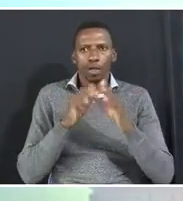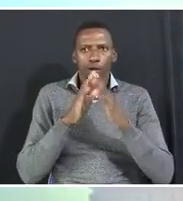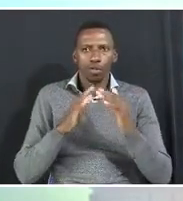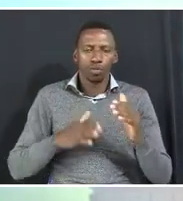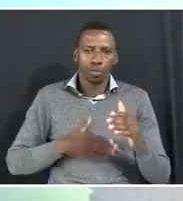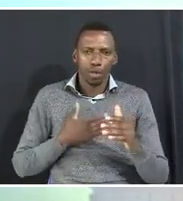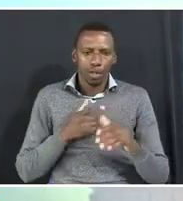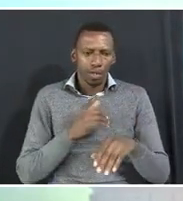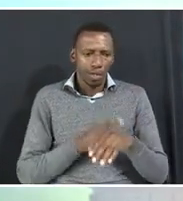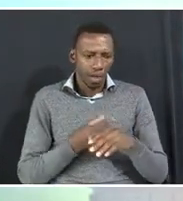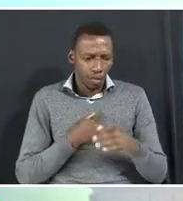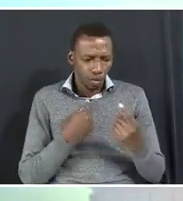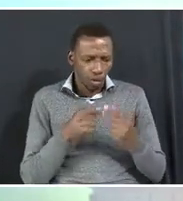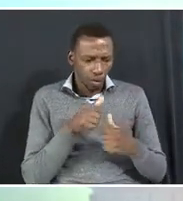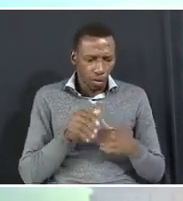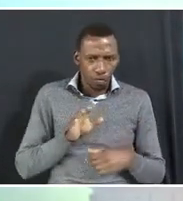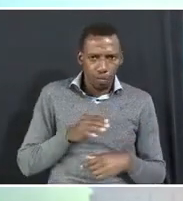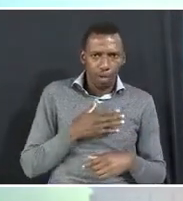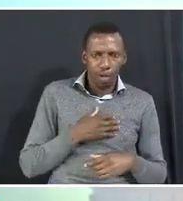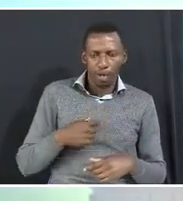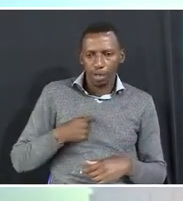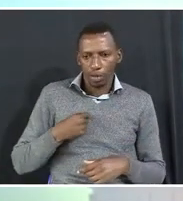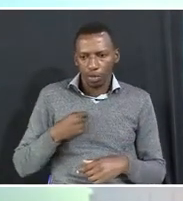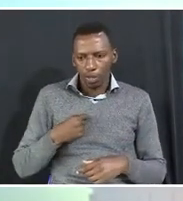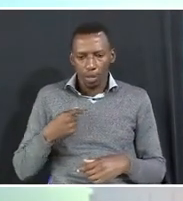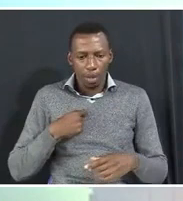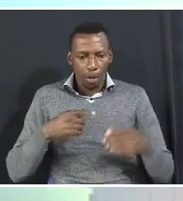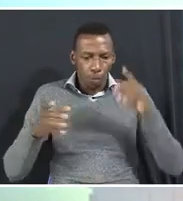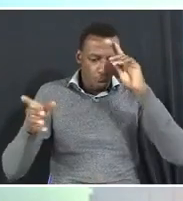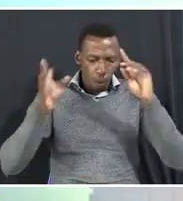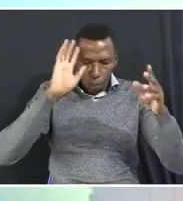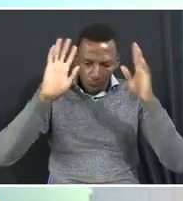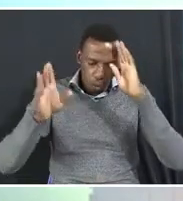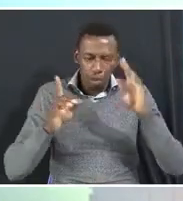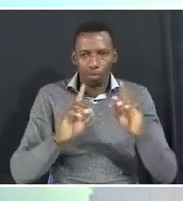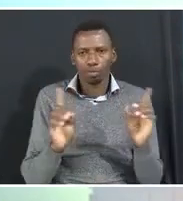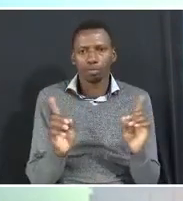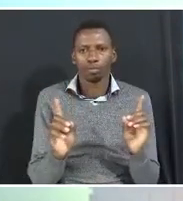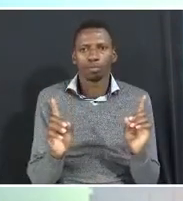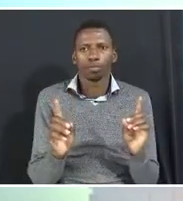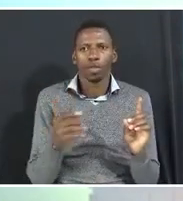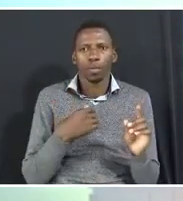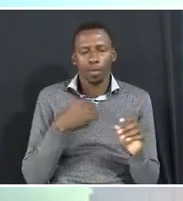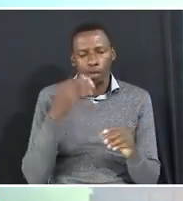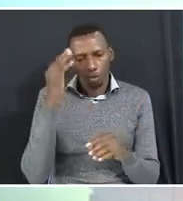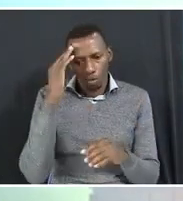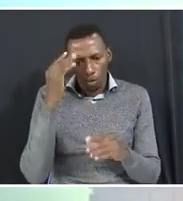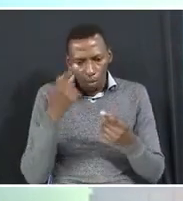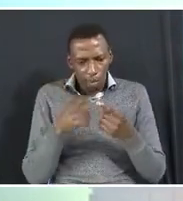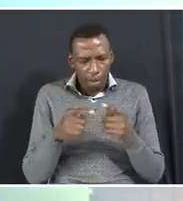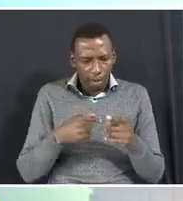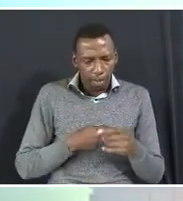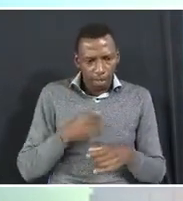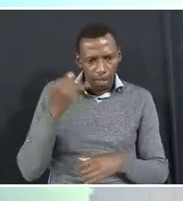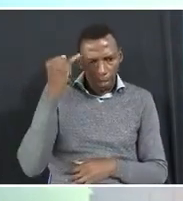women and clothes, I'm not speculating. I know. But I'm imagining